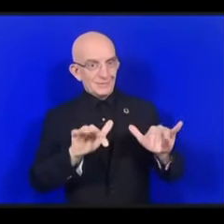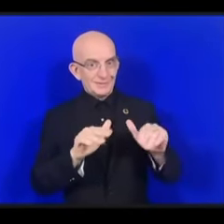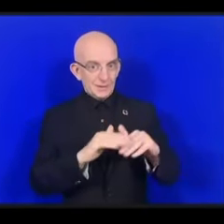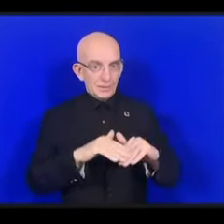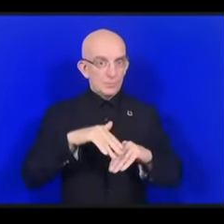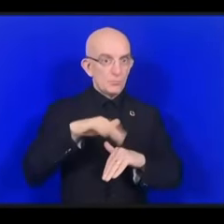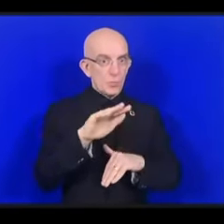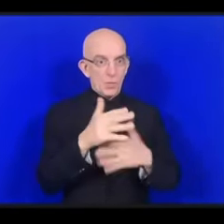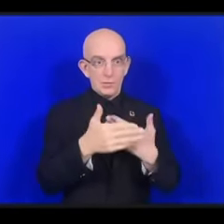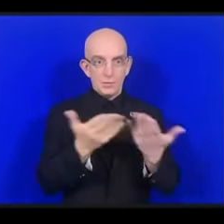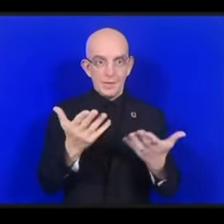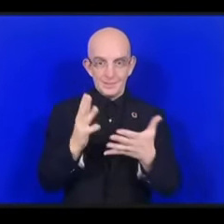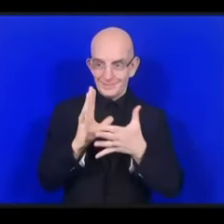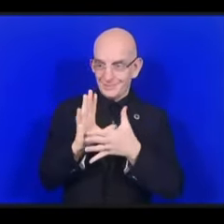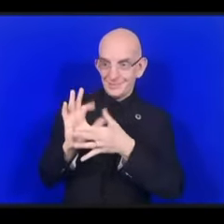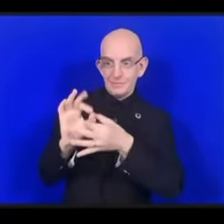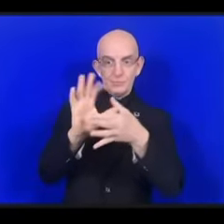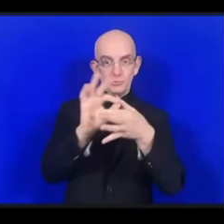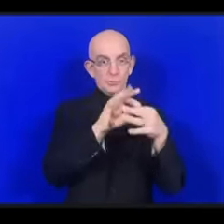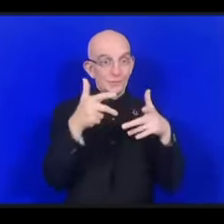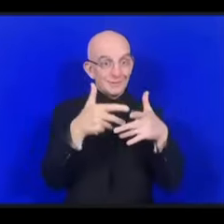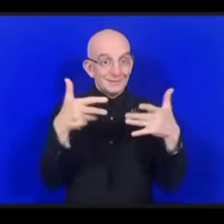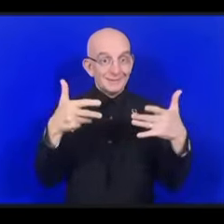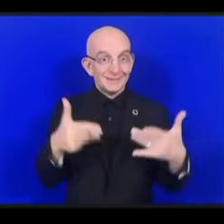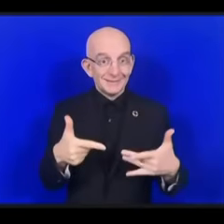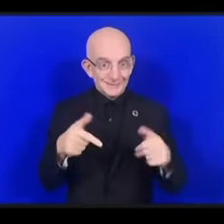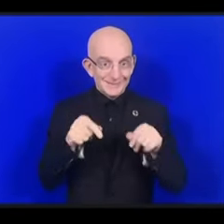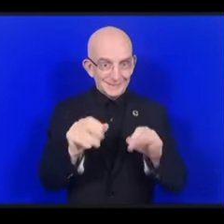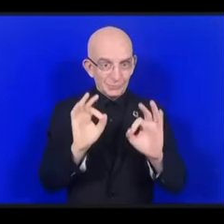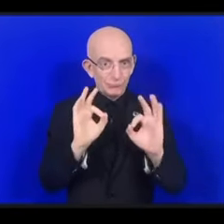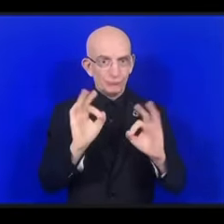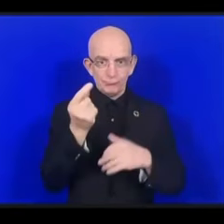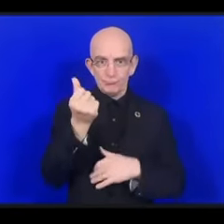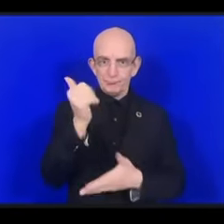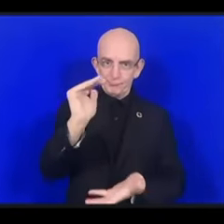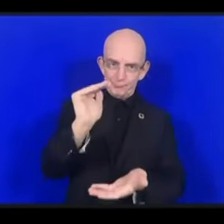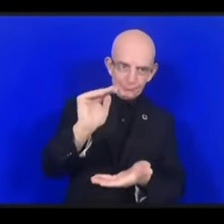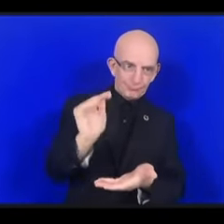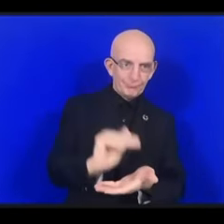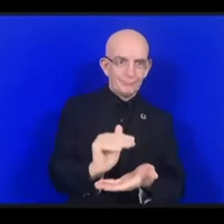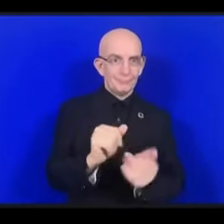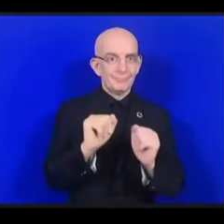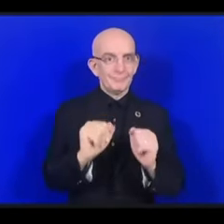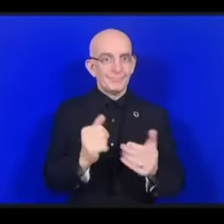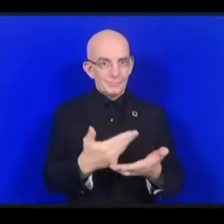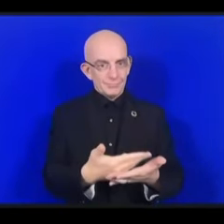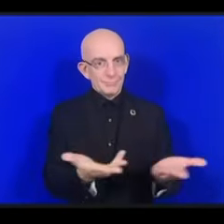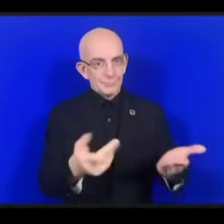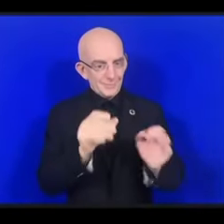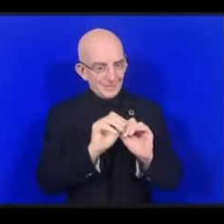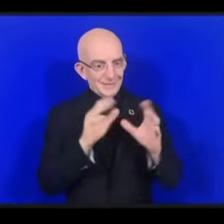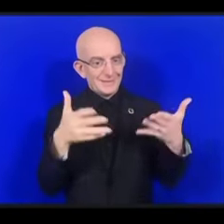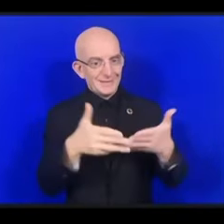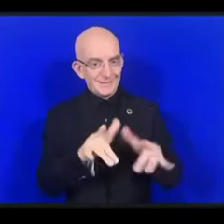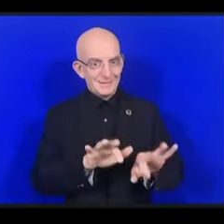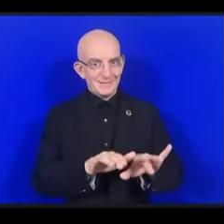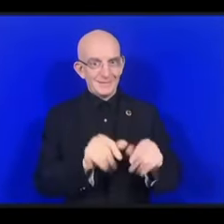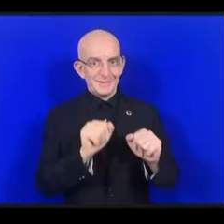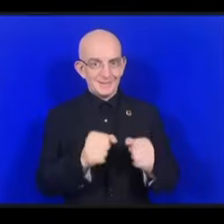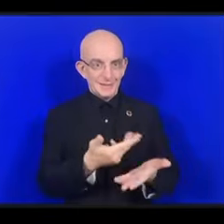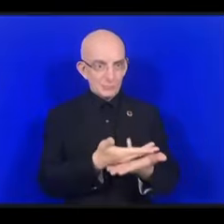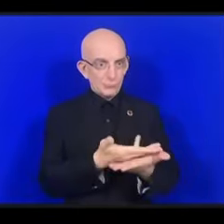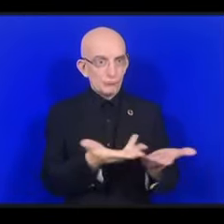cost and make the internet connectivity accessible to billions of unconnected people. Thank you very